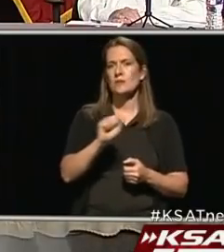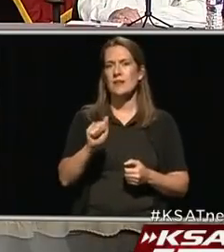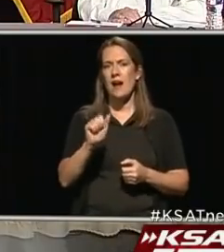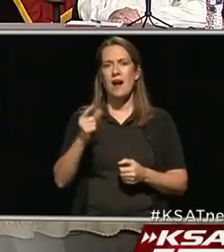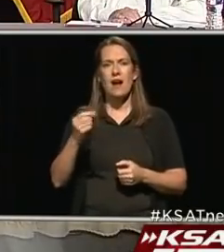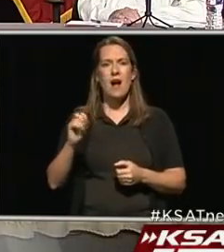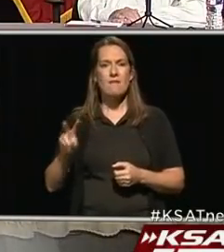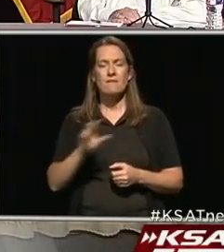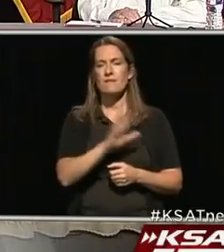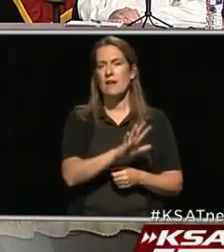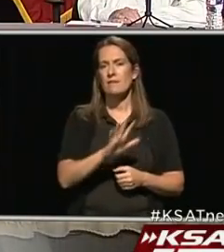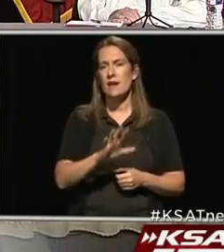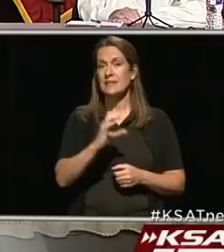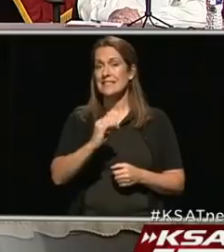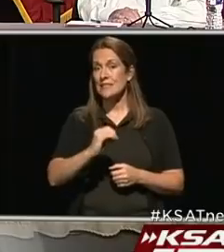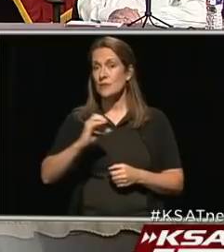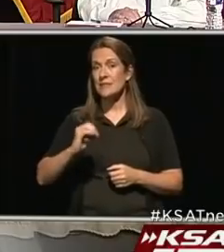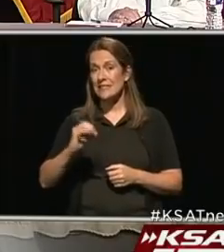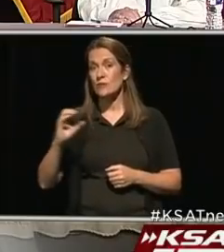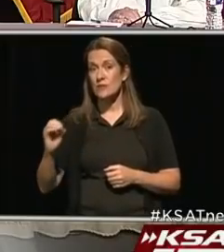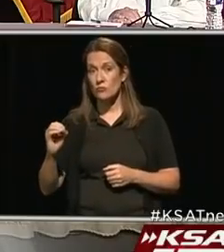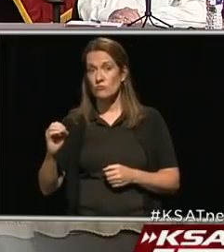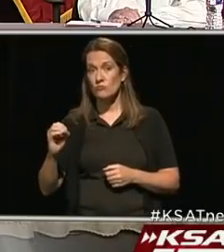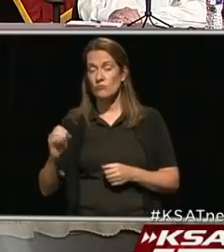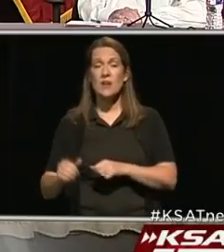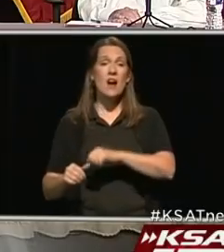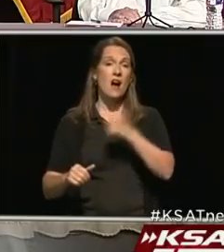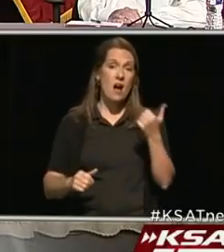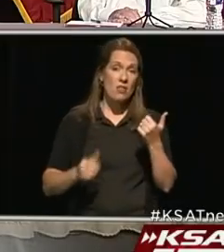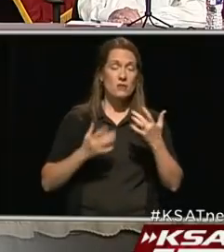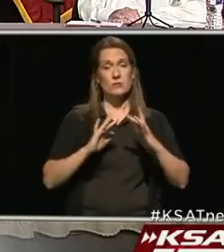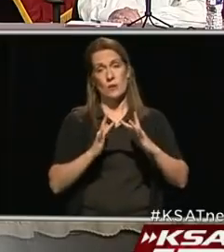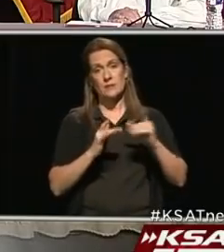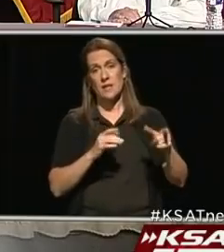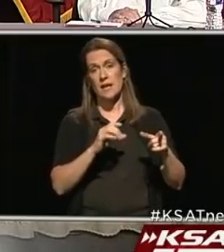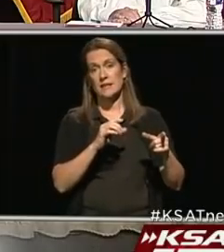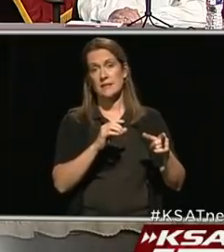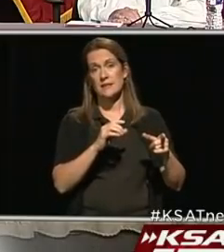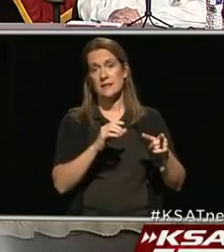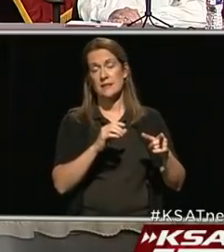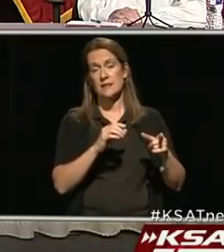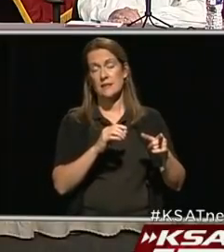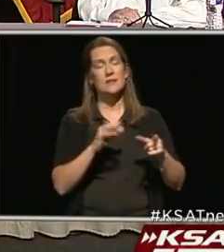to 55000. You can also go to the website at